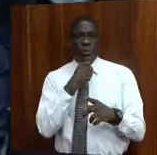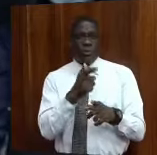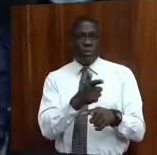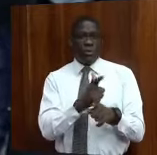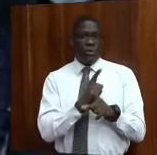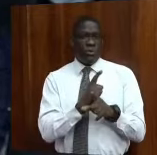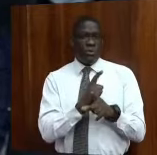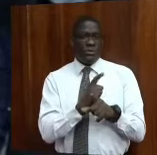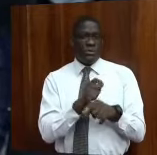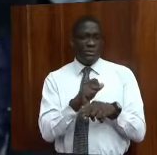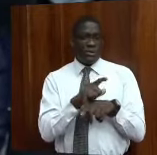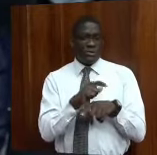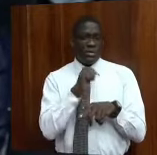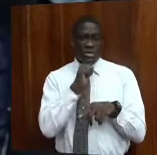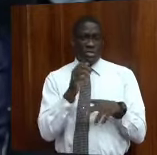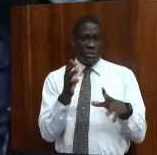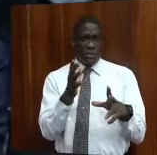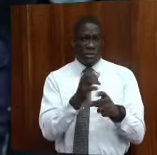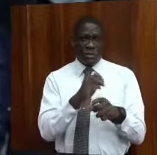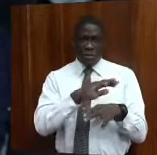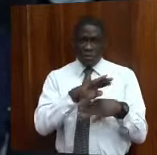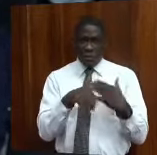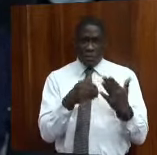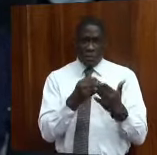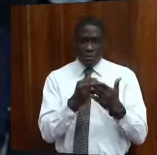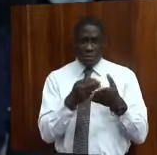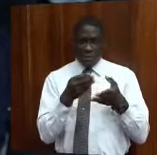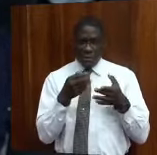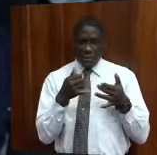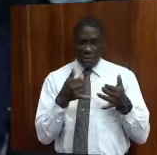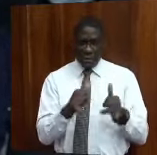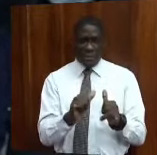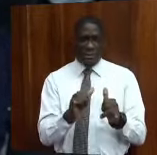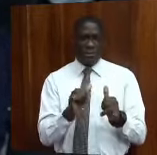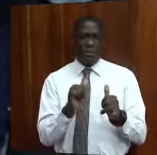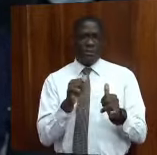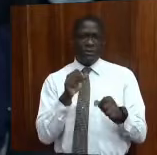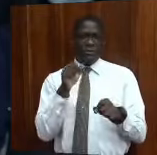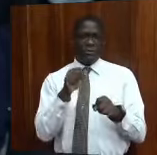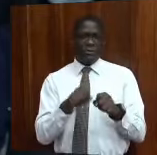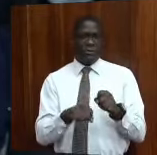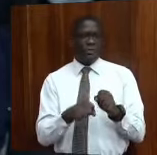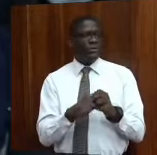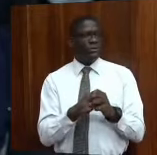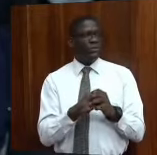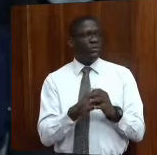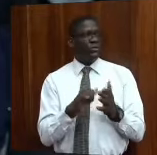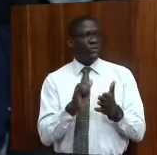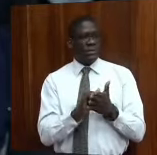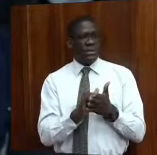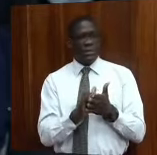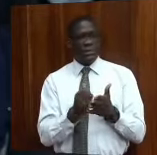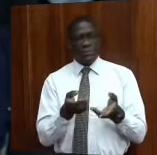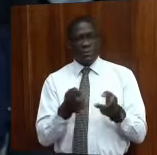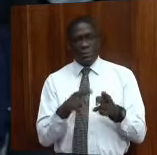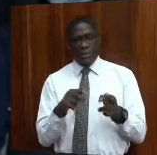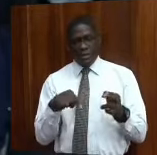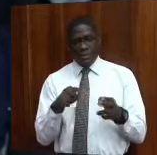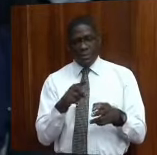while 92.94 will be provided for budgetary support for operations. Mr. Speaker, we have been open and